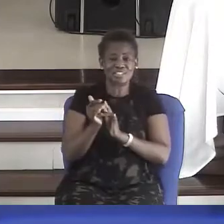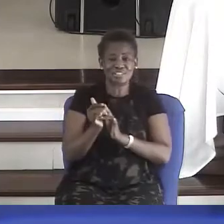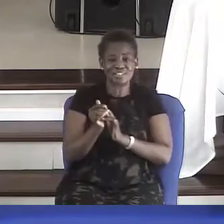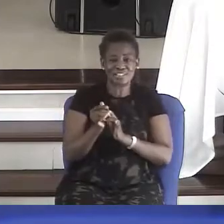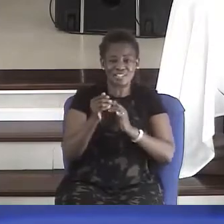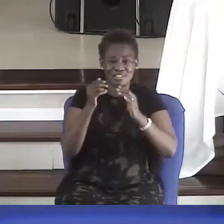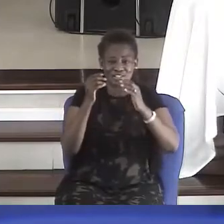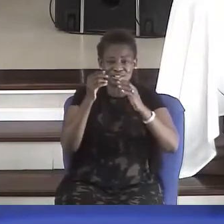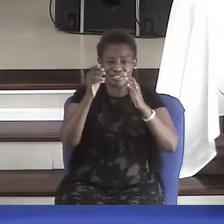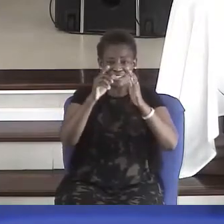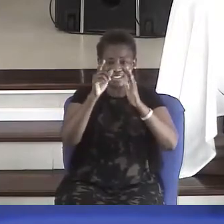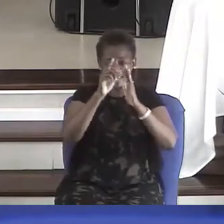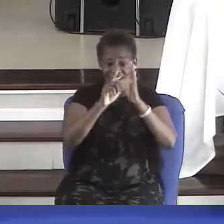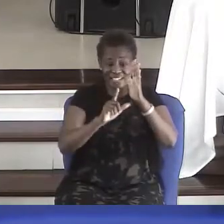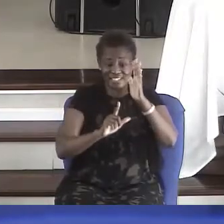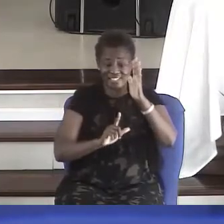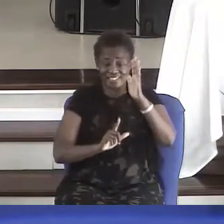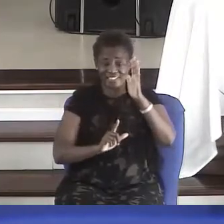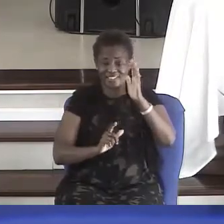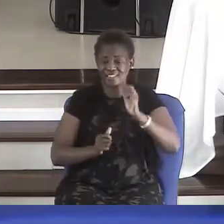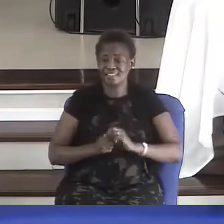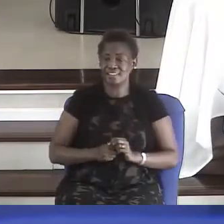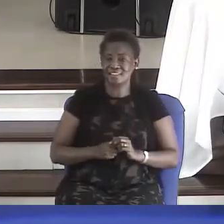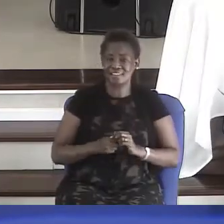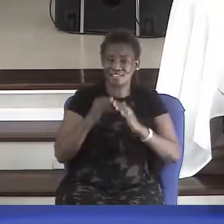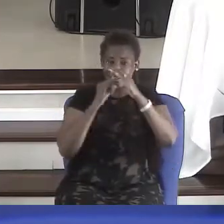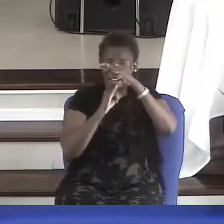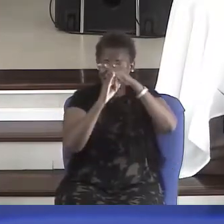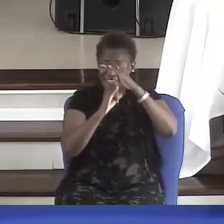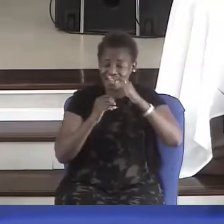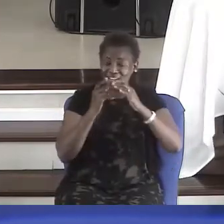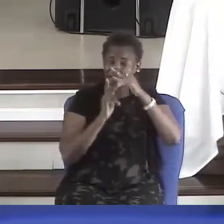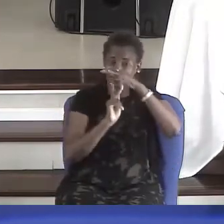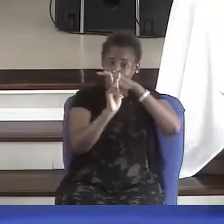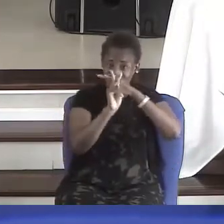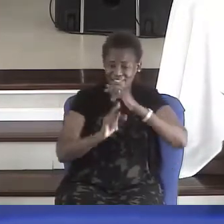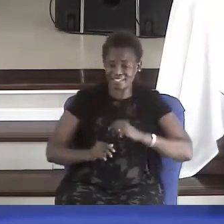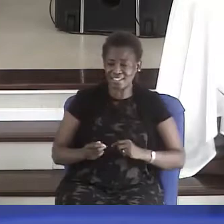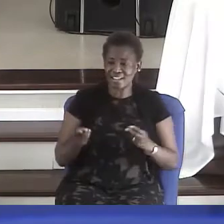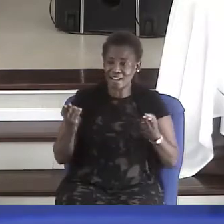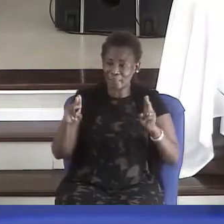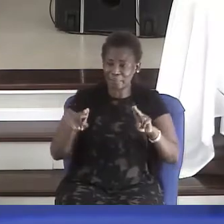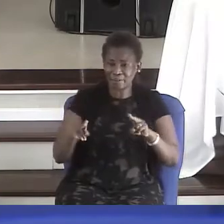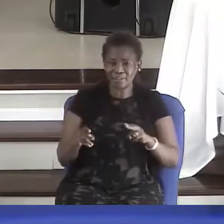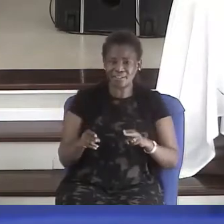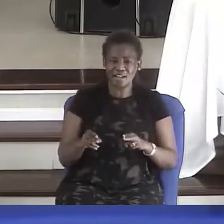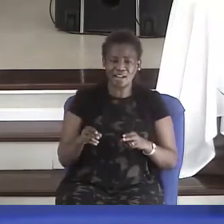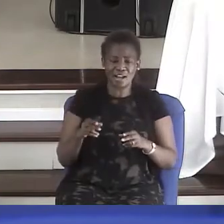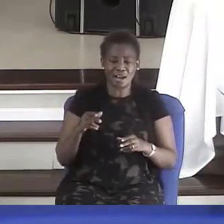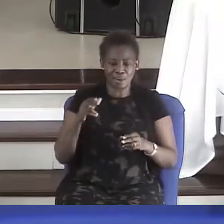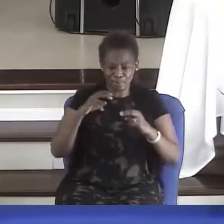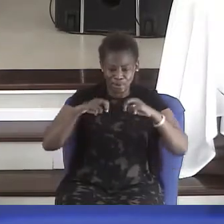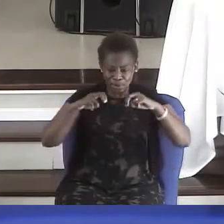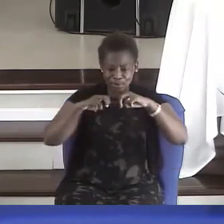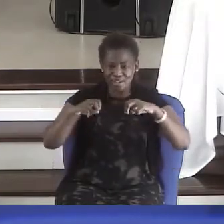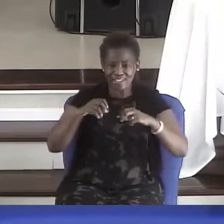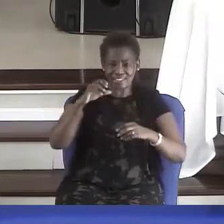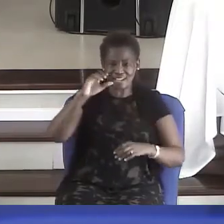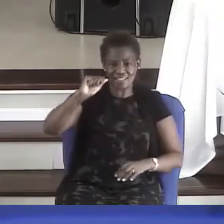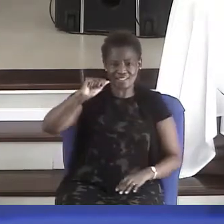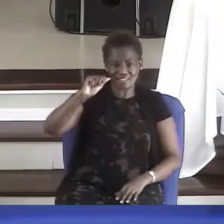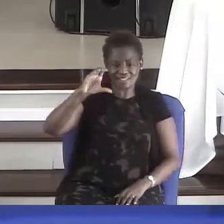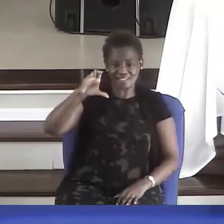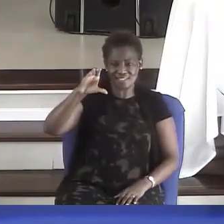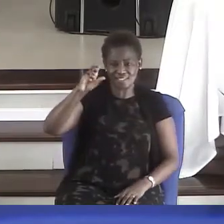was fulfilled. Isaiah's prophecy was fulfilled. Look at Acts chapter 28. Acts 28, 26 and 27. Let's get